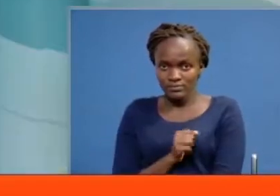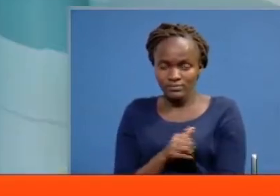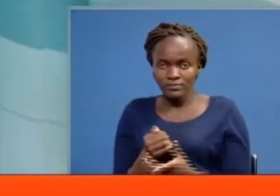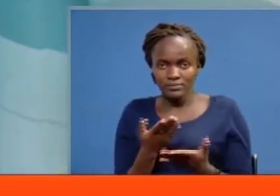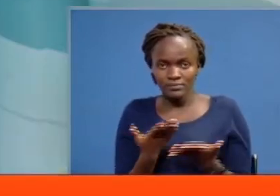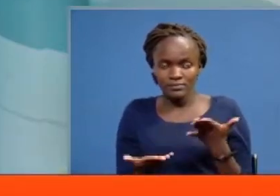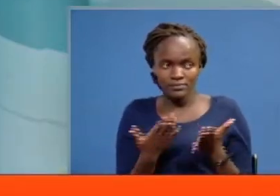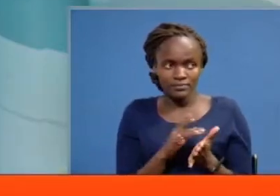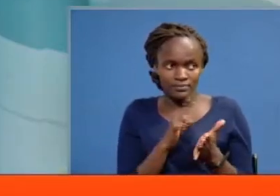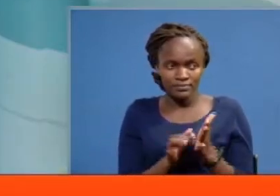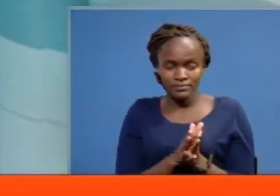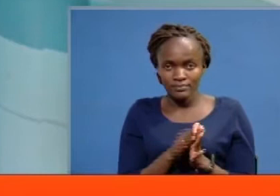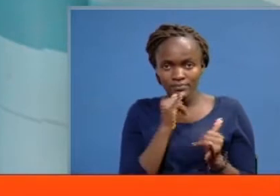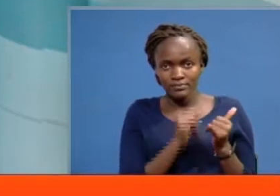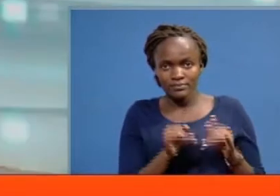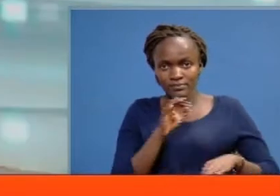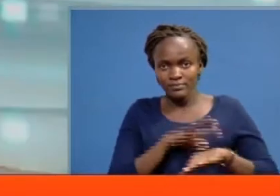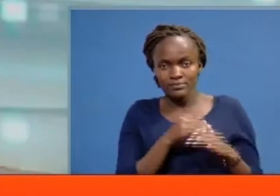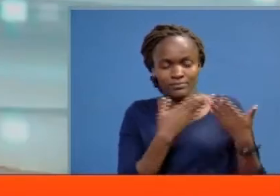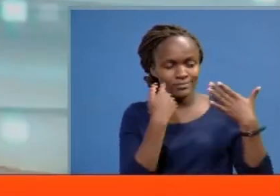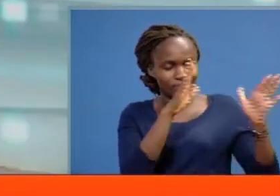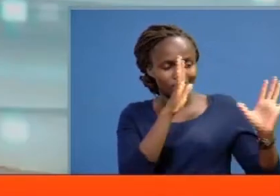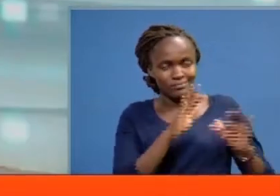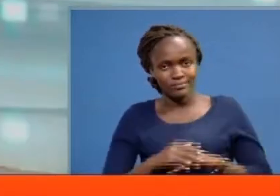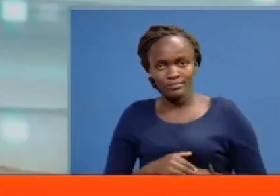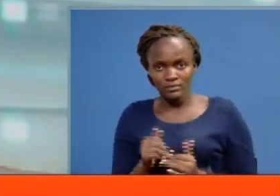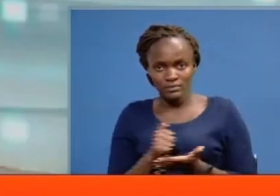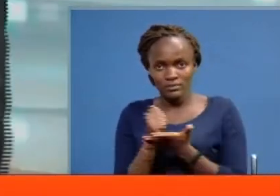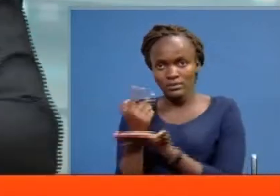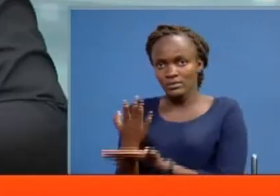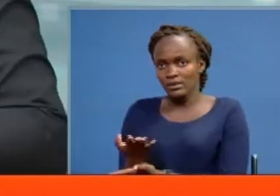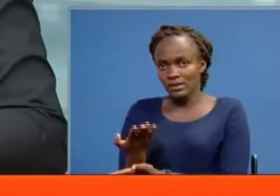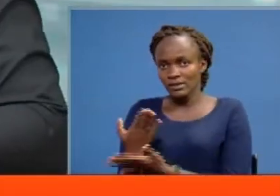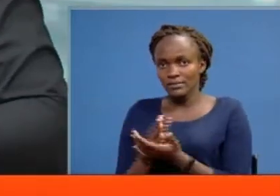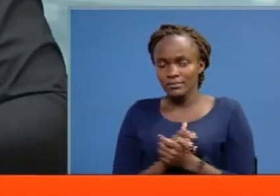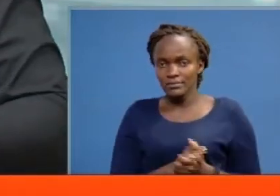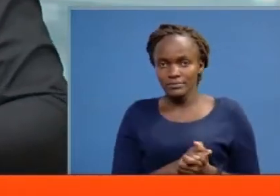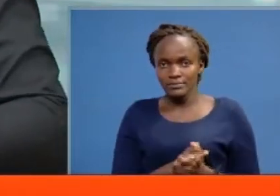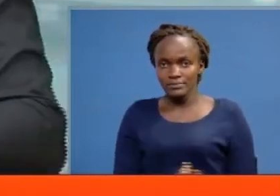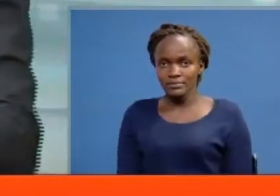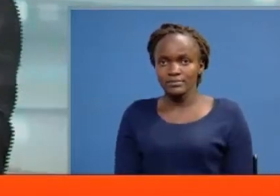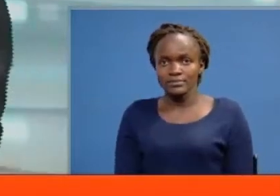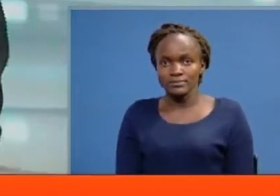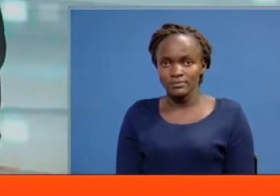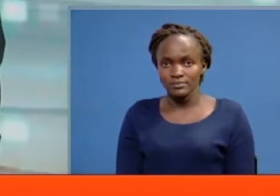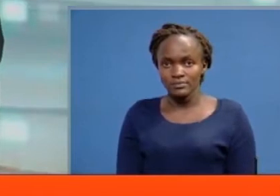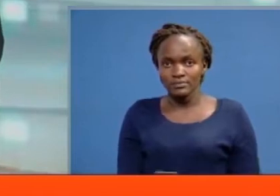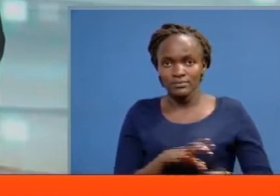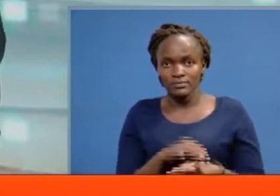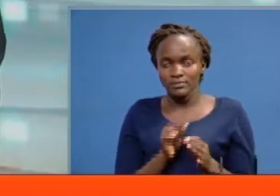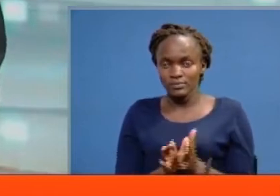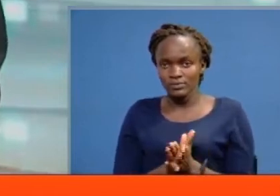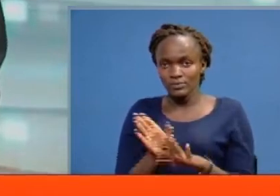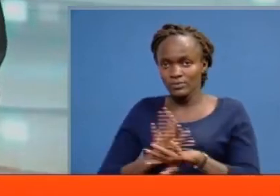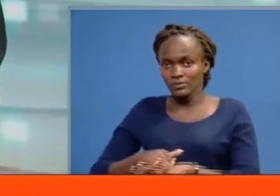probably at the end of the day they get rejected. How can you help one to package a proper CV that's